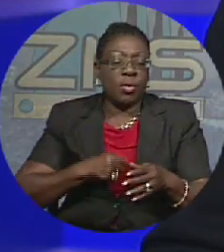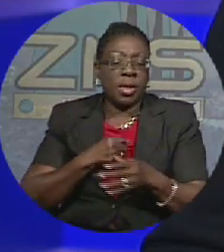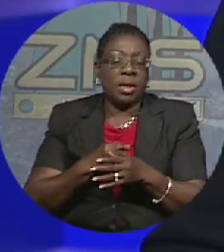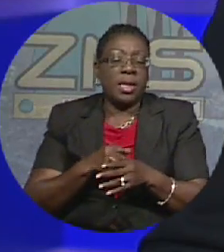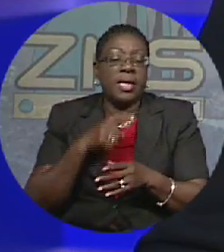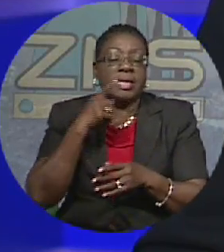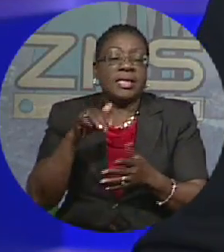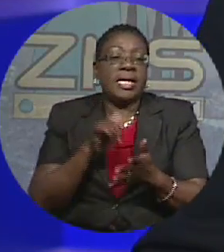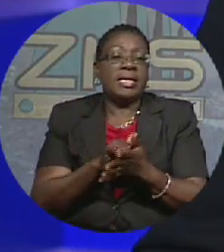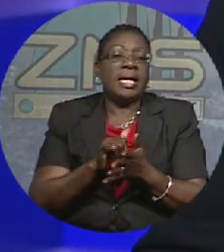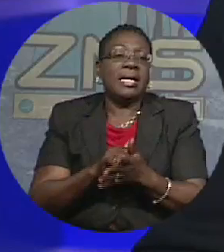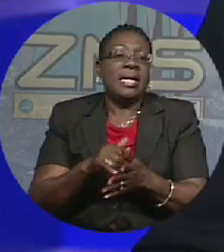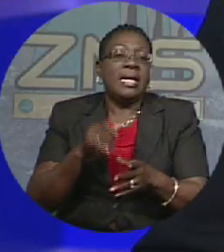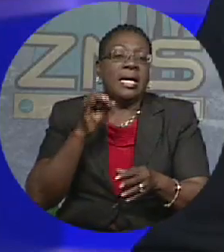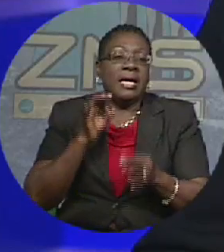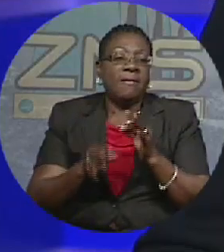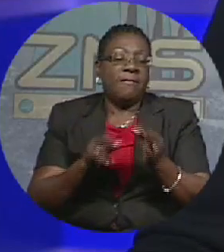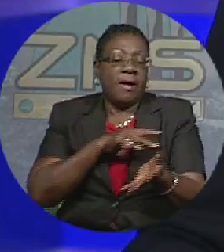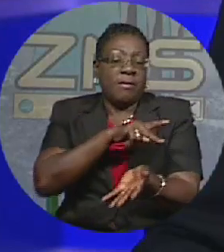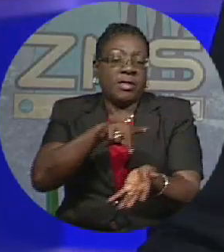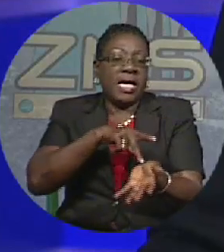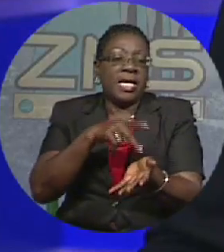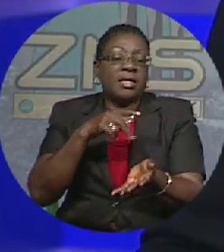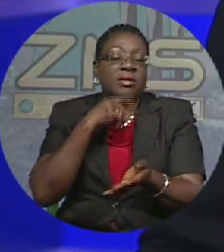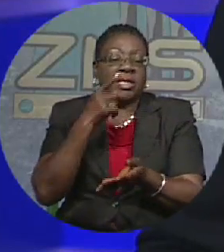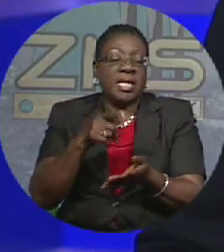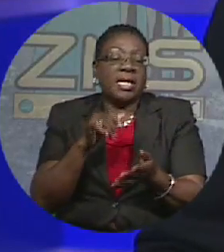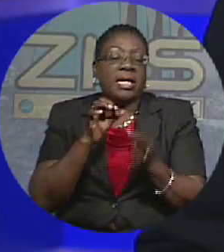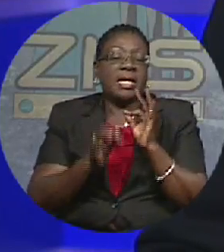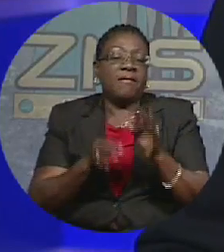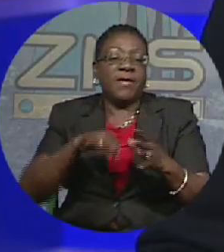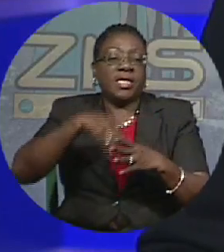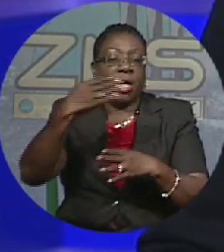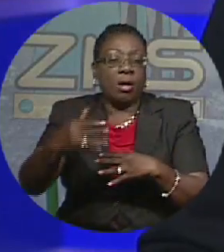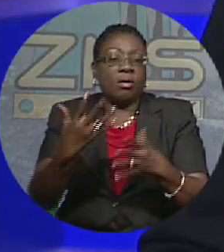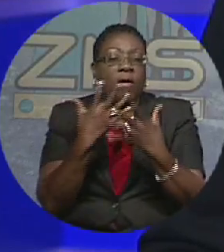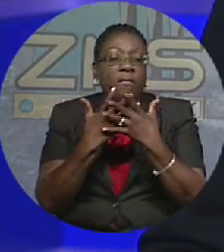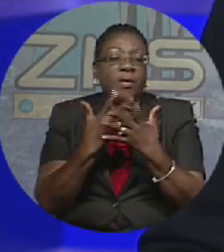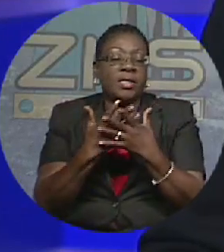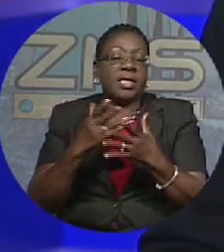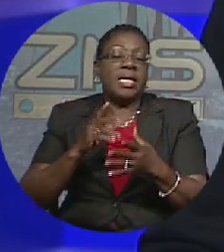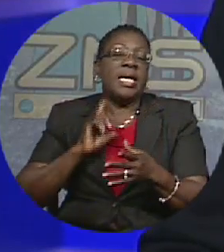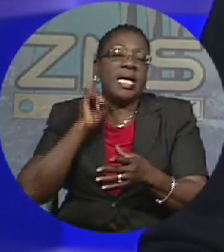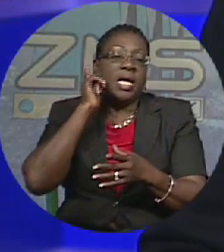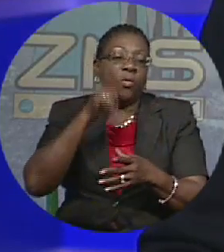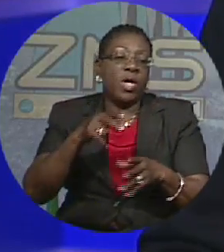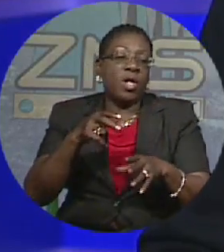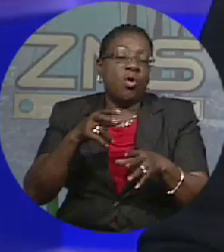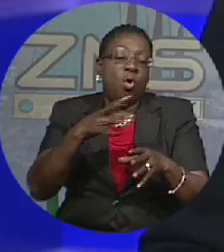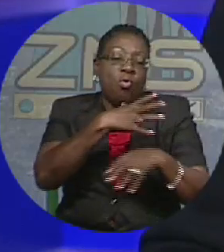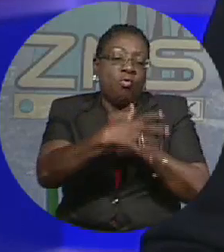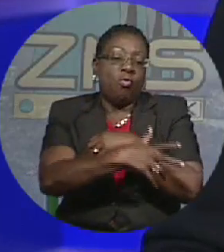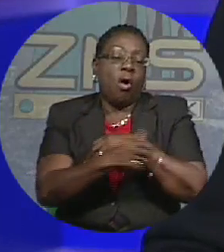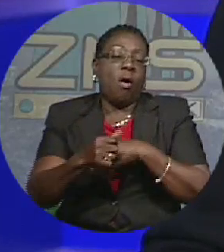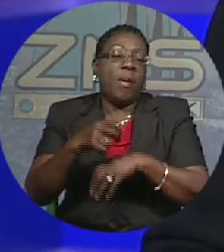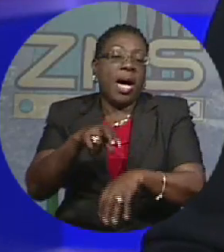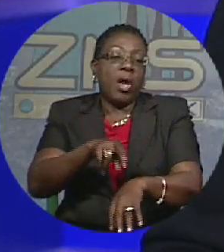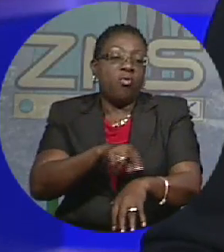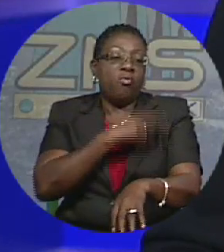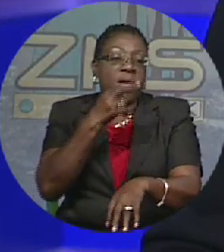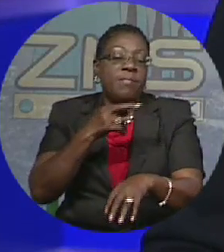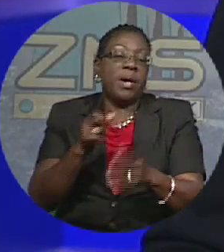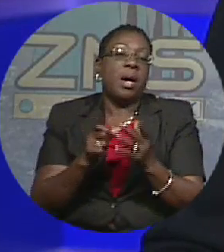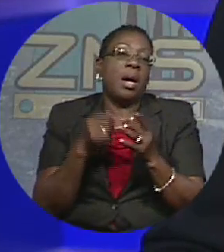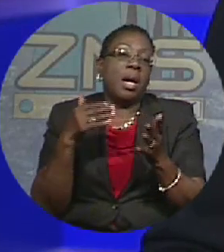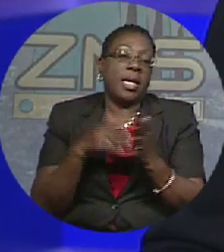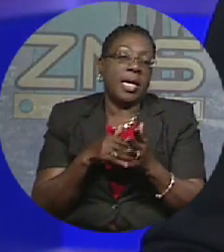and a sociopath who cannot be cured. She suggested that if he is released, he will likely rob and rape again. The prosecutor also revealed that both